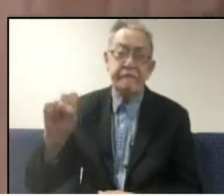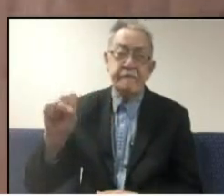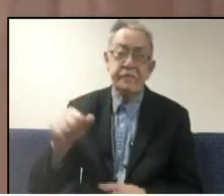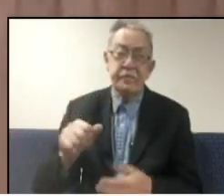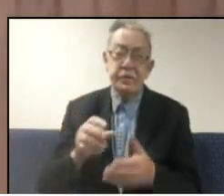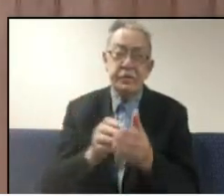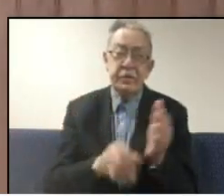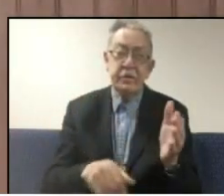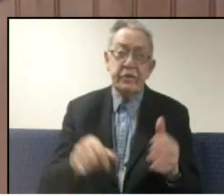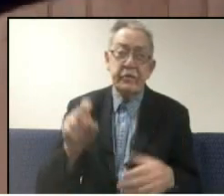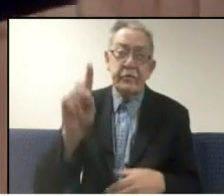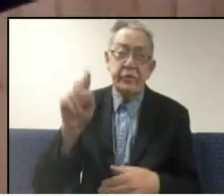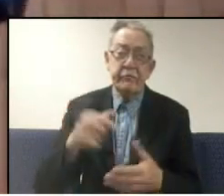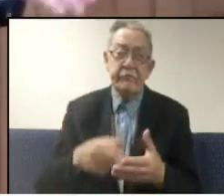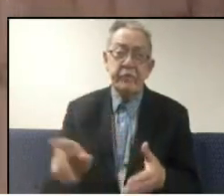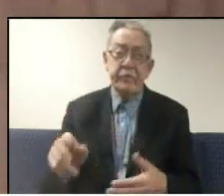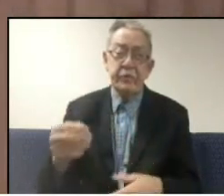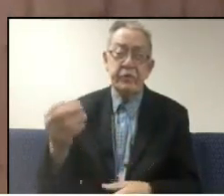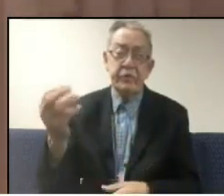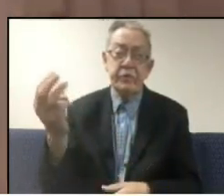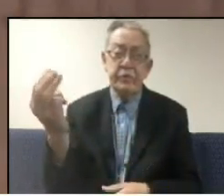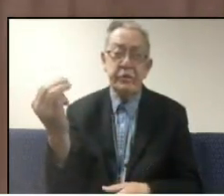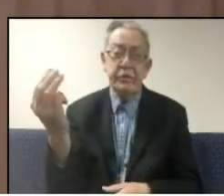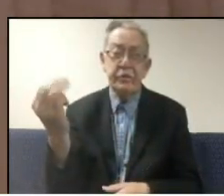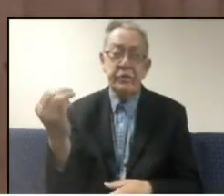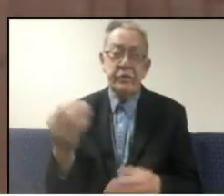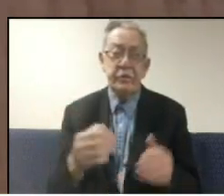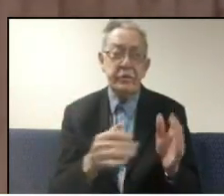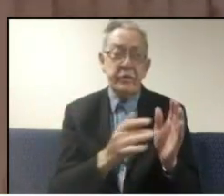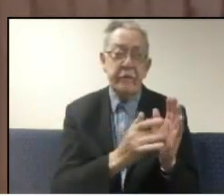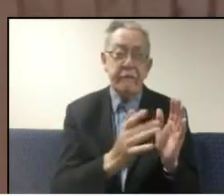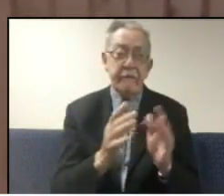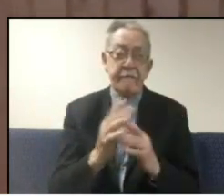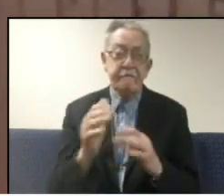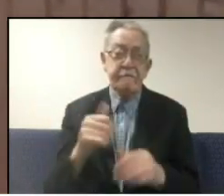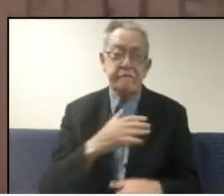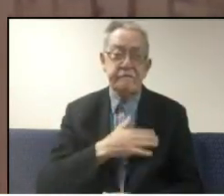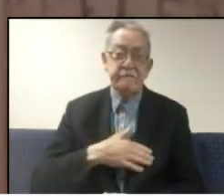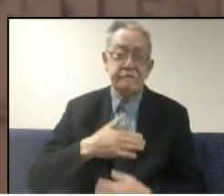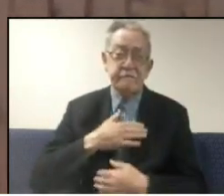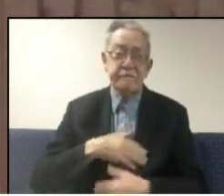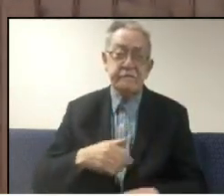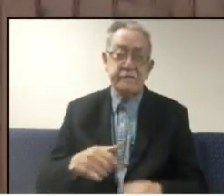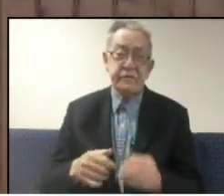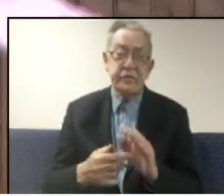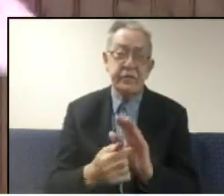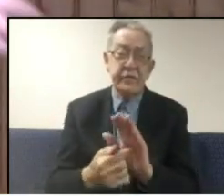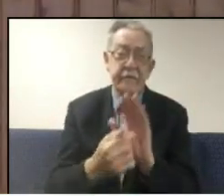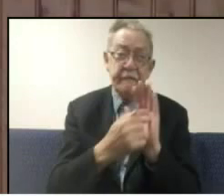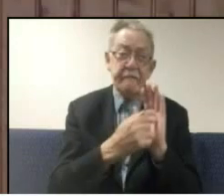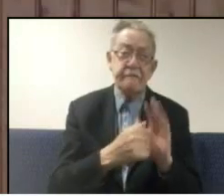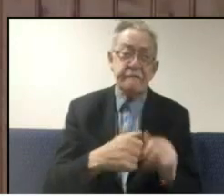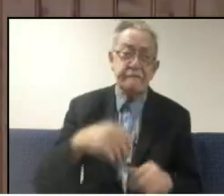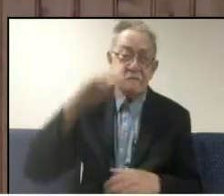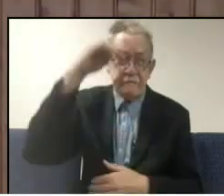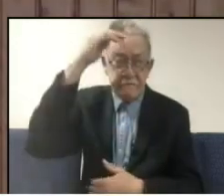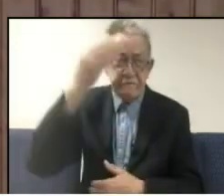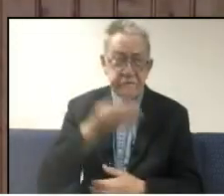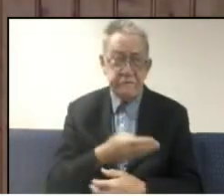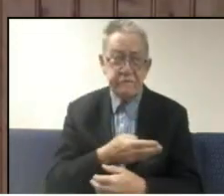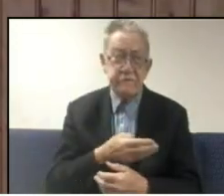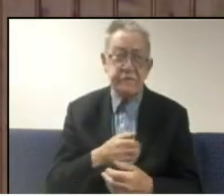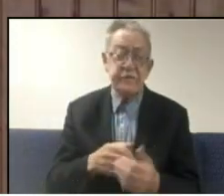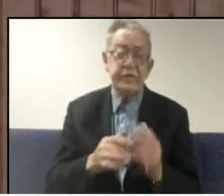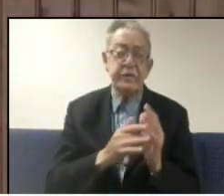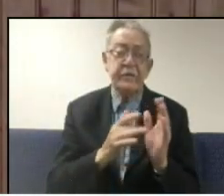He says that Jesus was pleased to reveal His Son to me. God was pleased to reveal Jesus